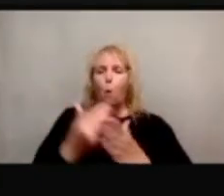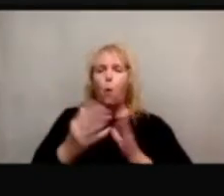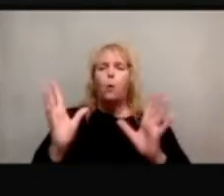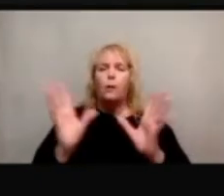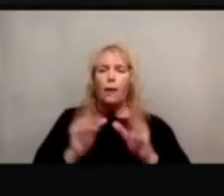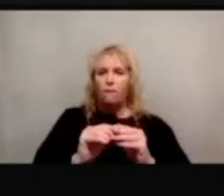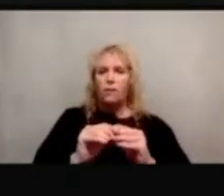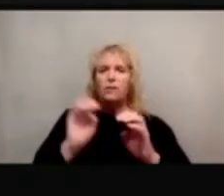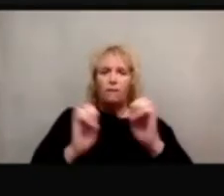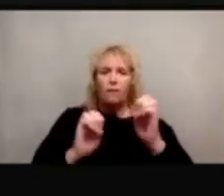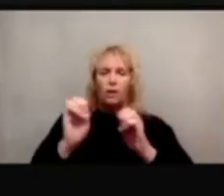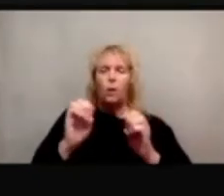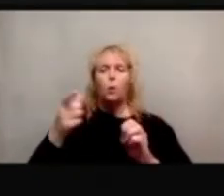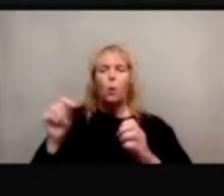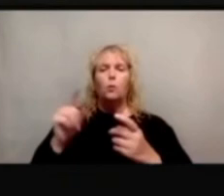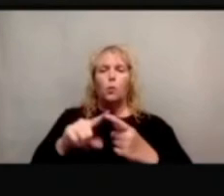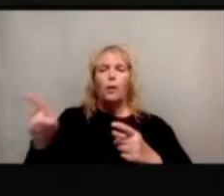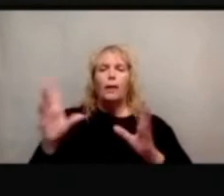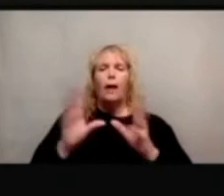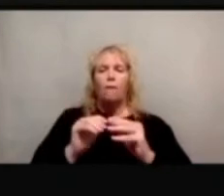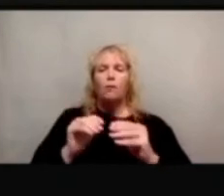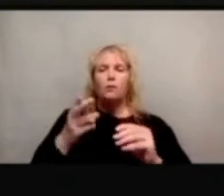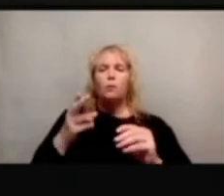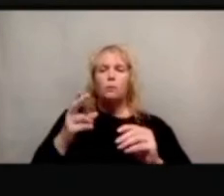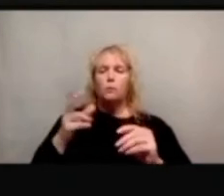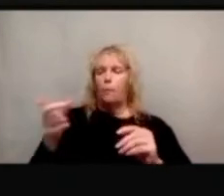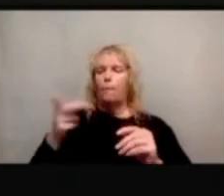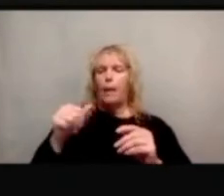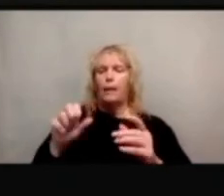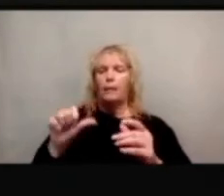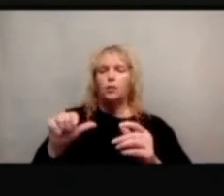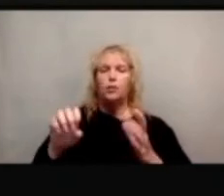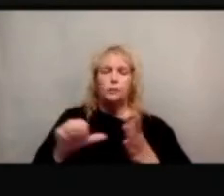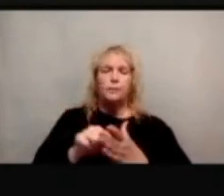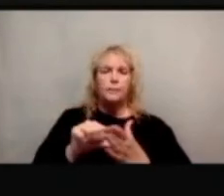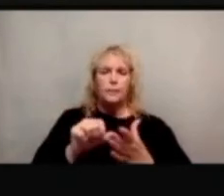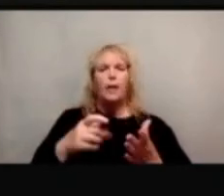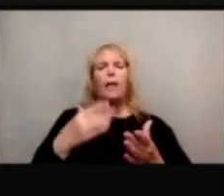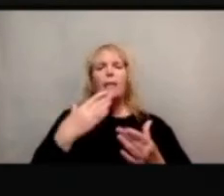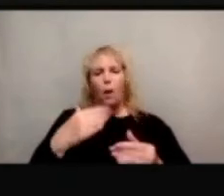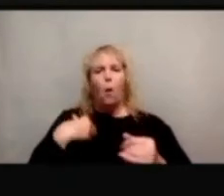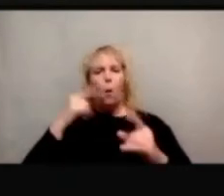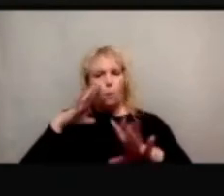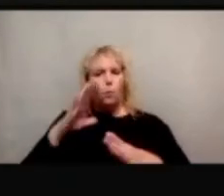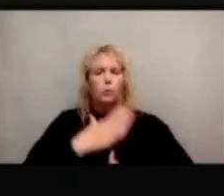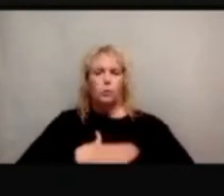the conference homepage. So thank you again, and I hope you enjoy the rest of the conference.